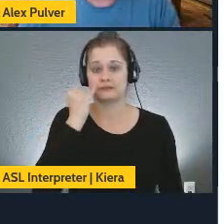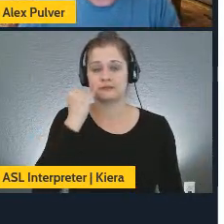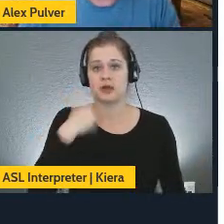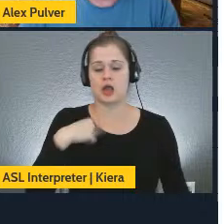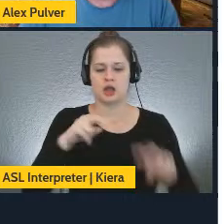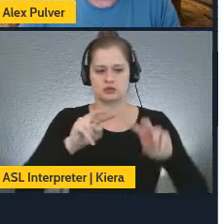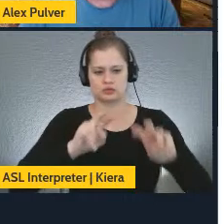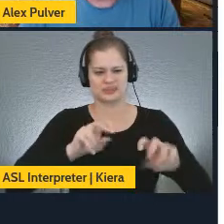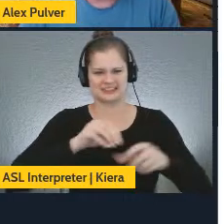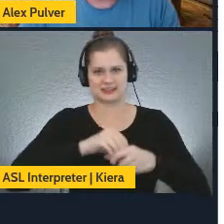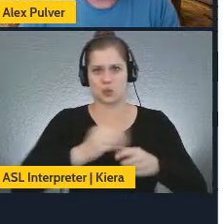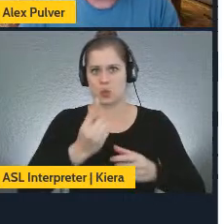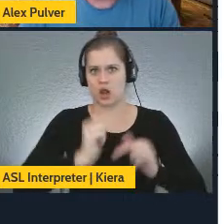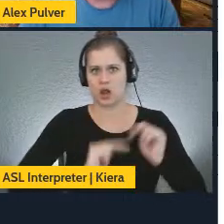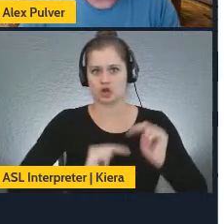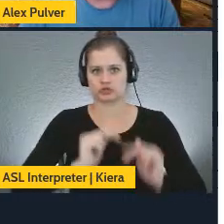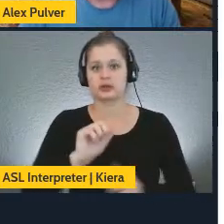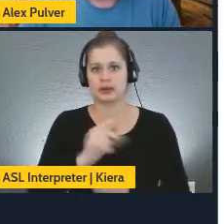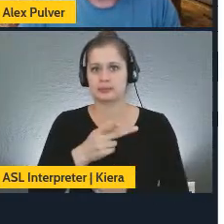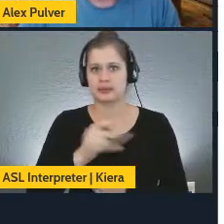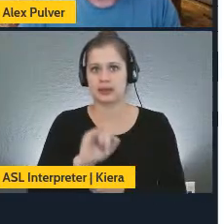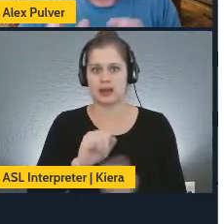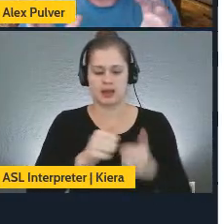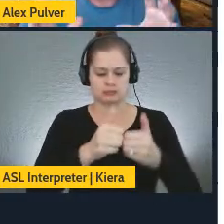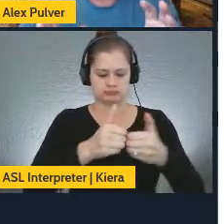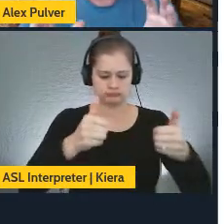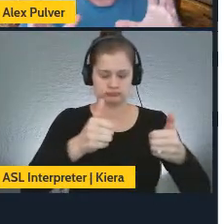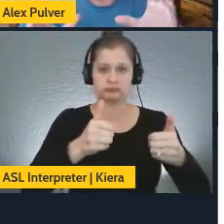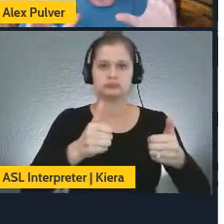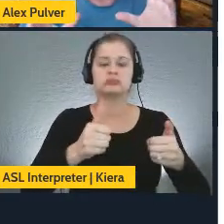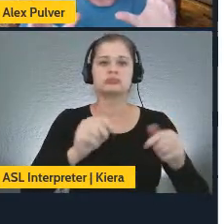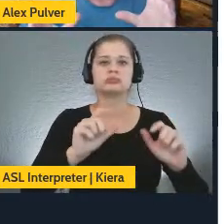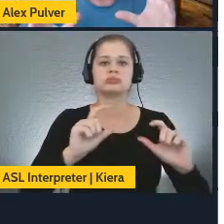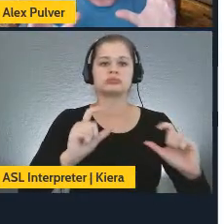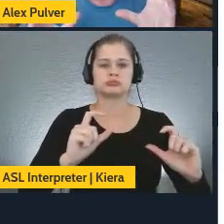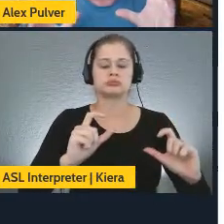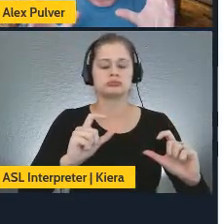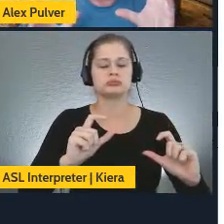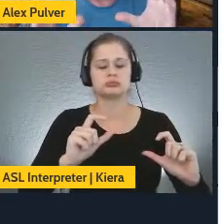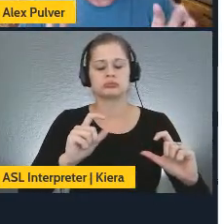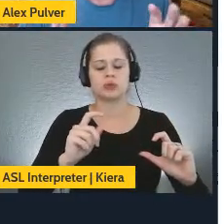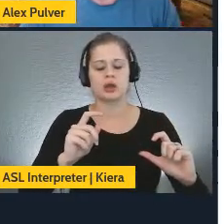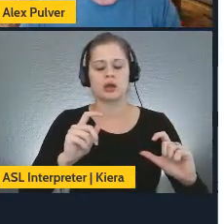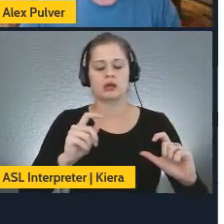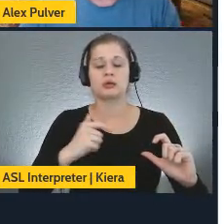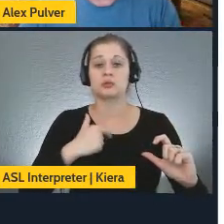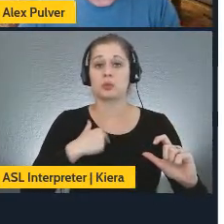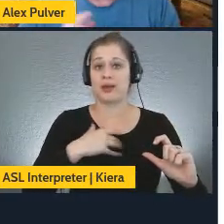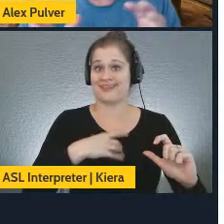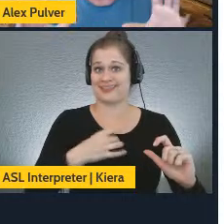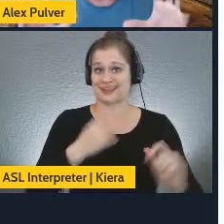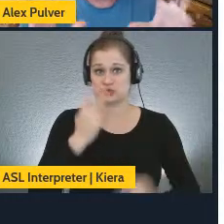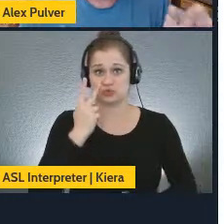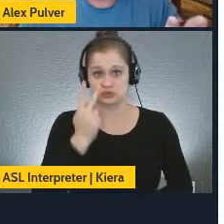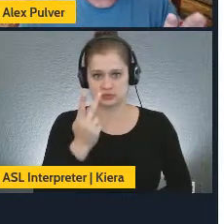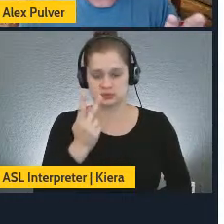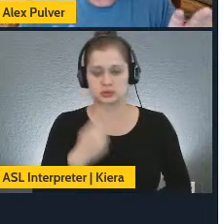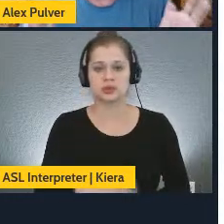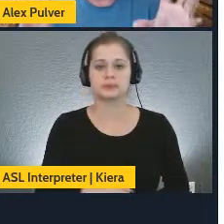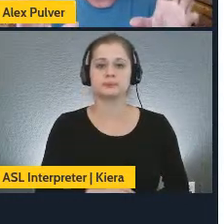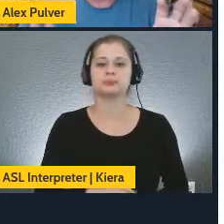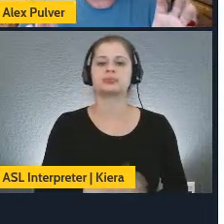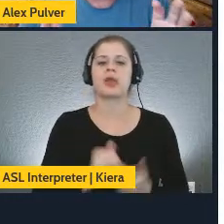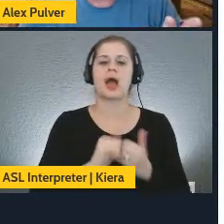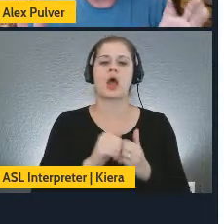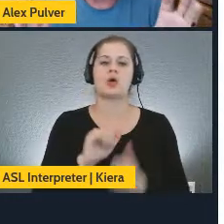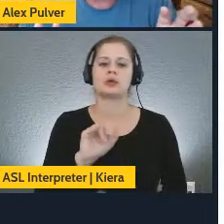one of those constructs, which is an API, what I like to look at is having the infrastructure